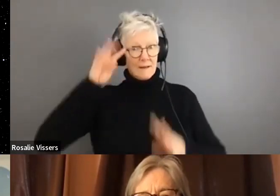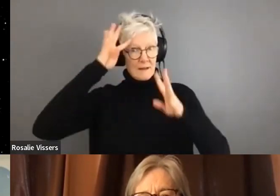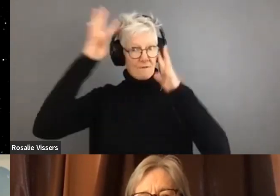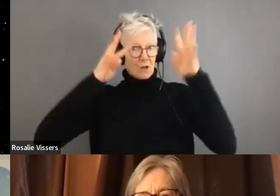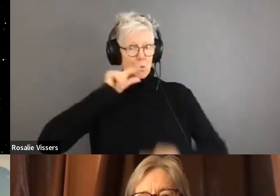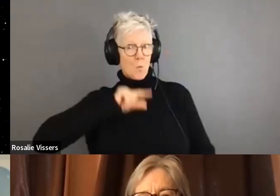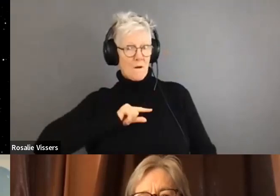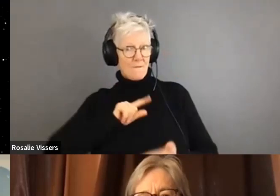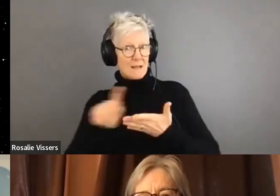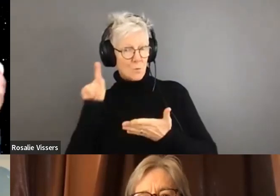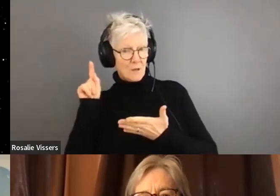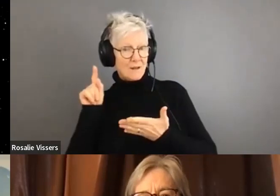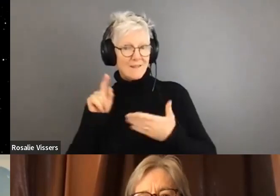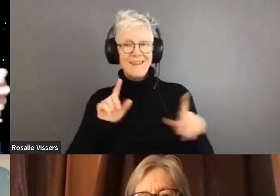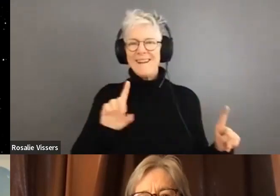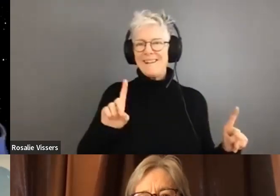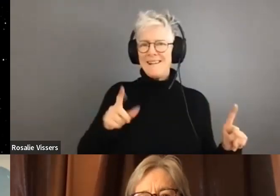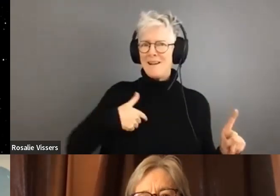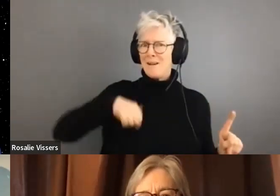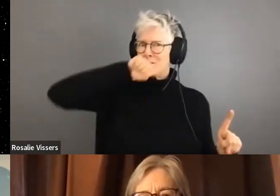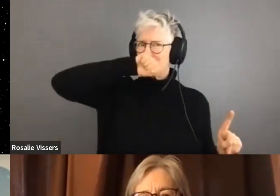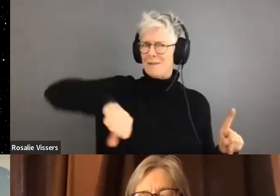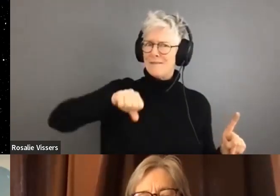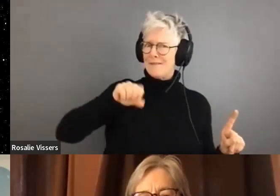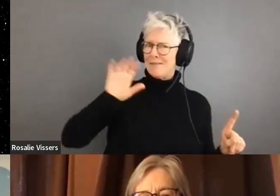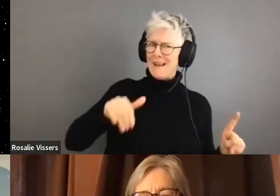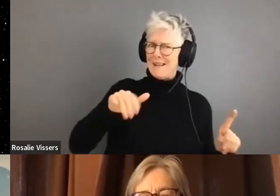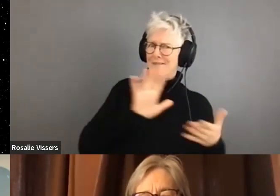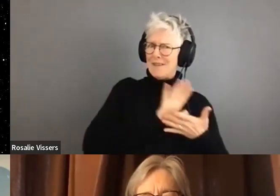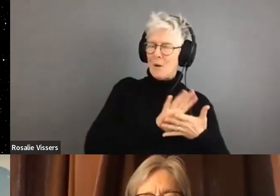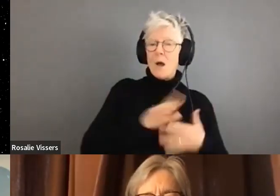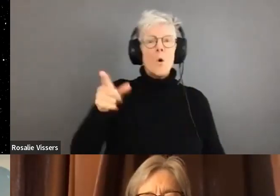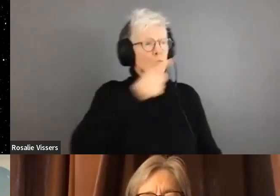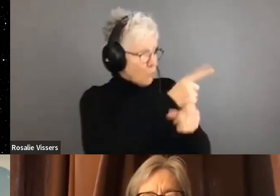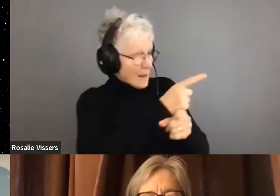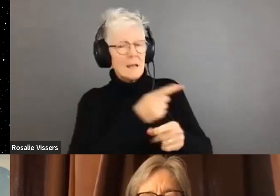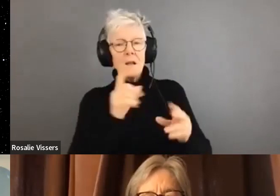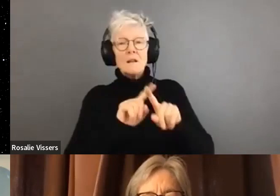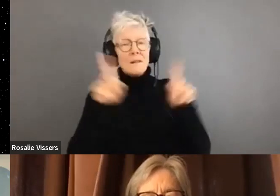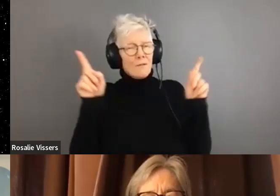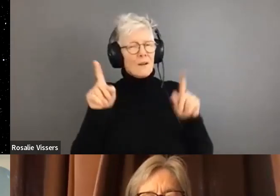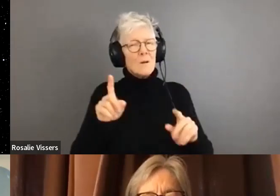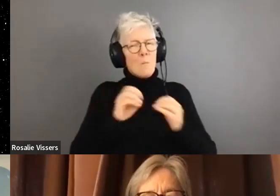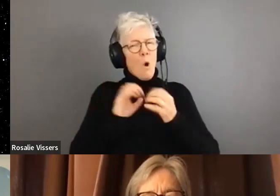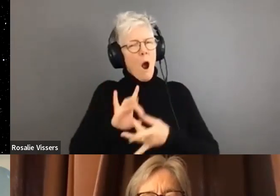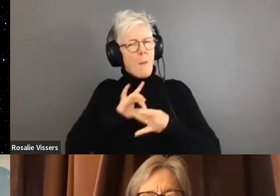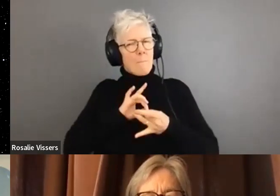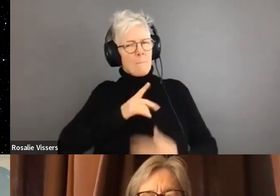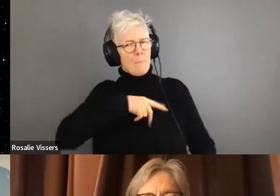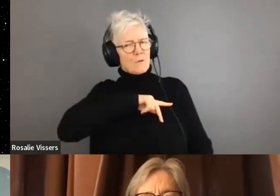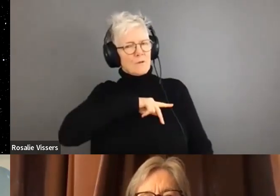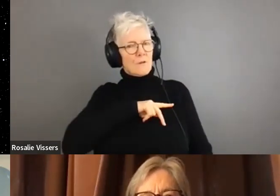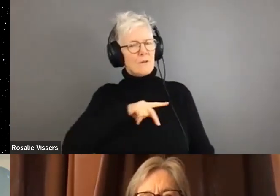Loved it. Right? That's so unique, and so many people say it's so personal.